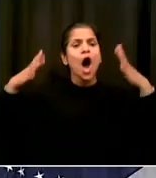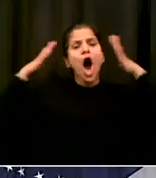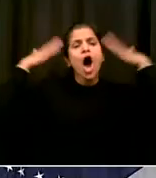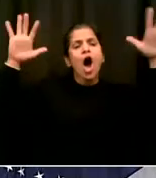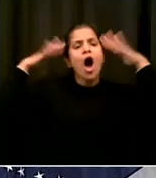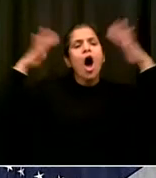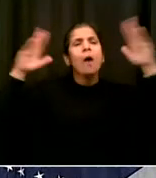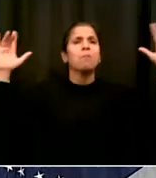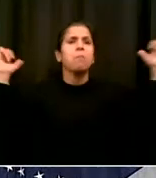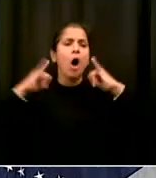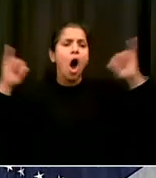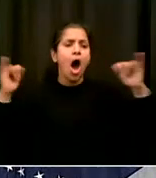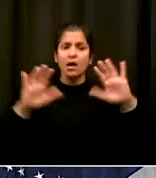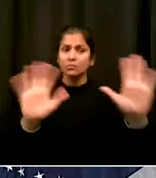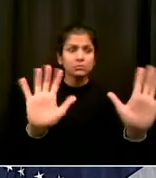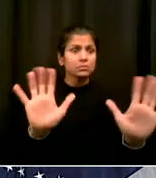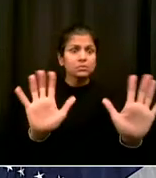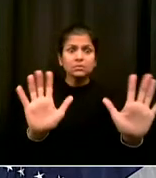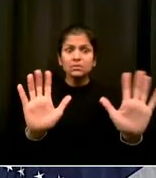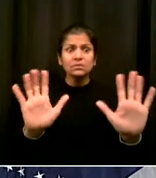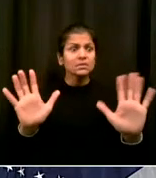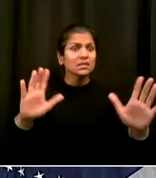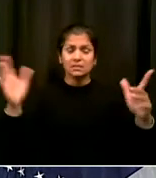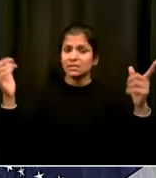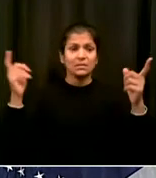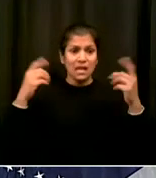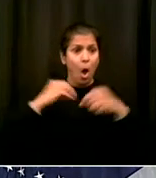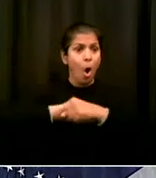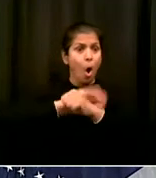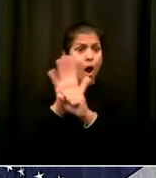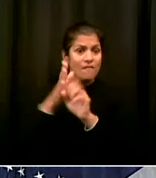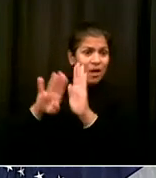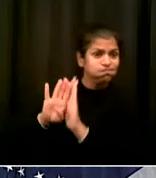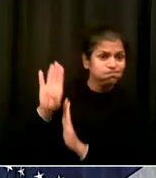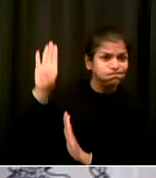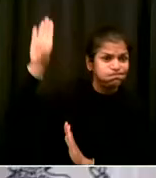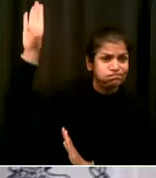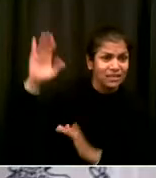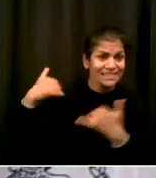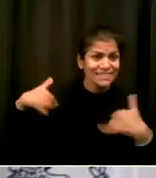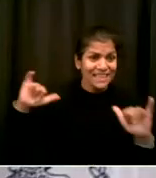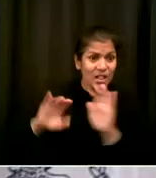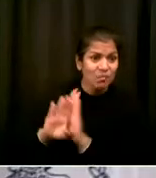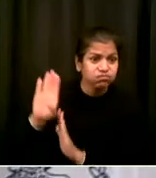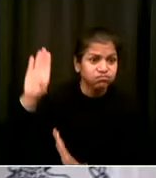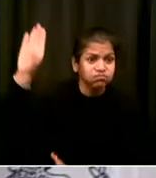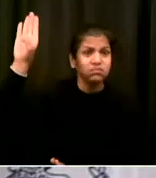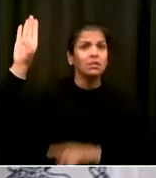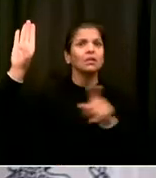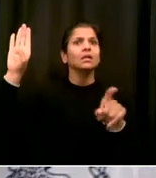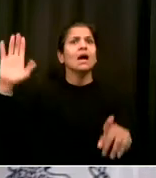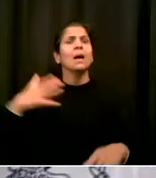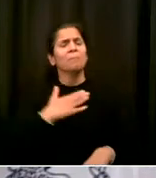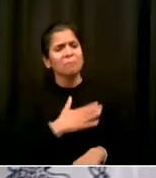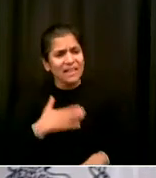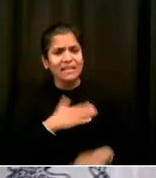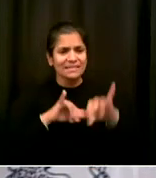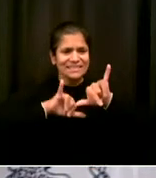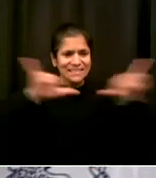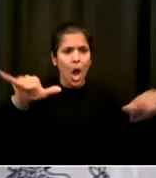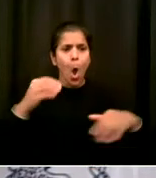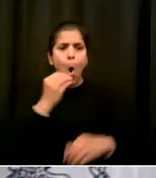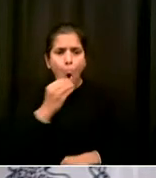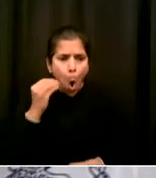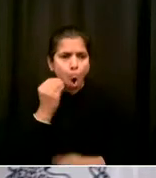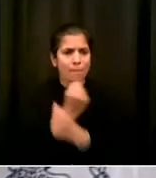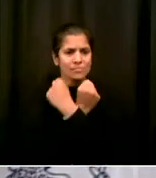ahead. Well said, Dave. Listen, I want to say to our Commissioner Dave Choksi, thank you for your extraordinary work this